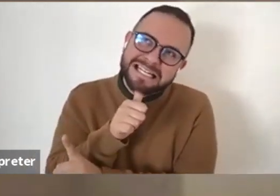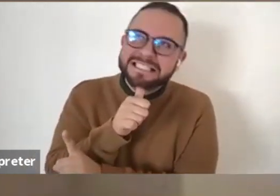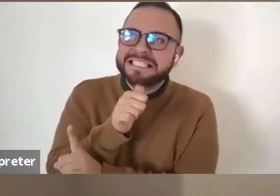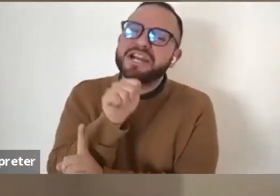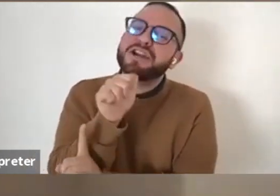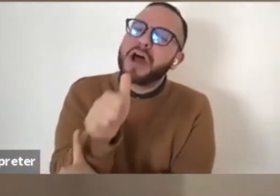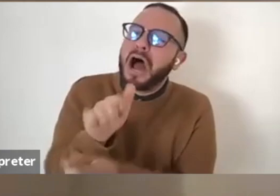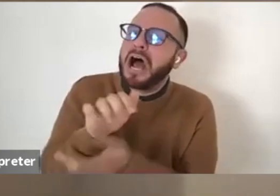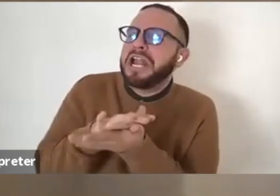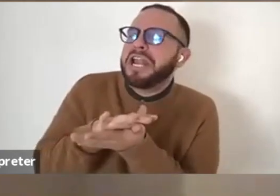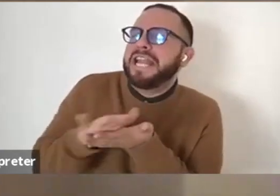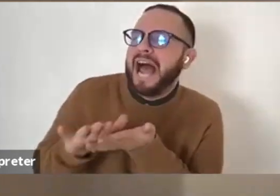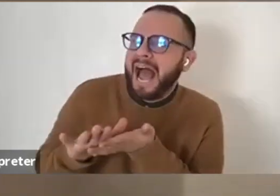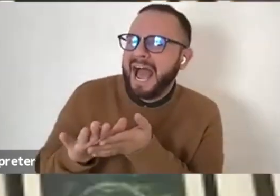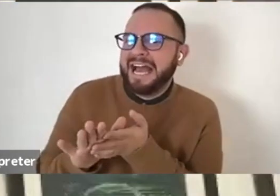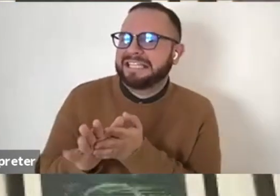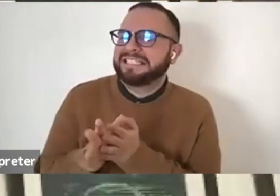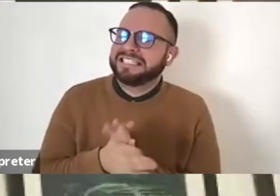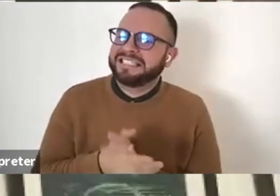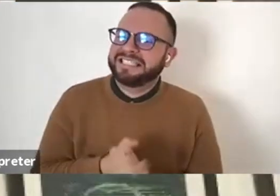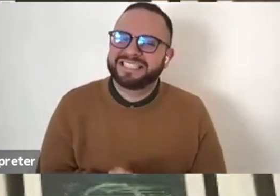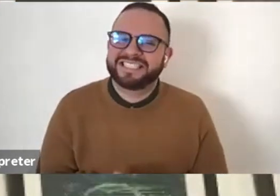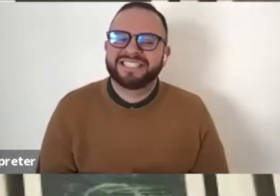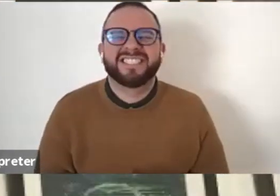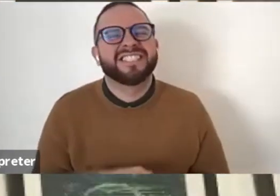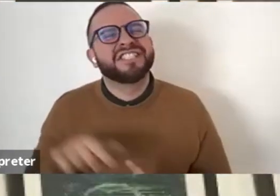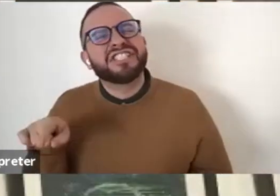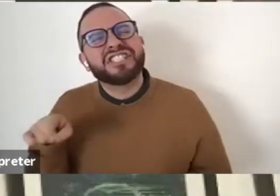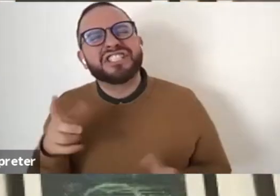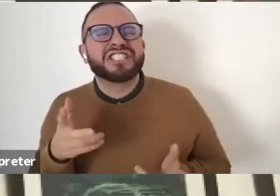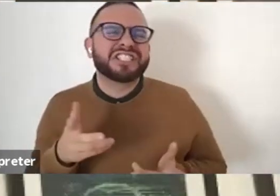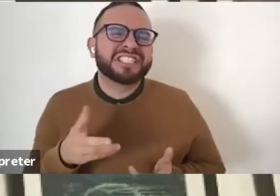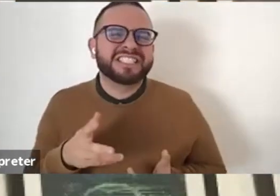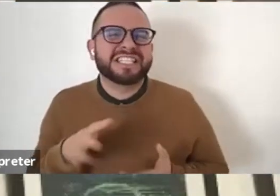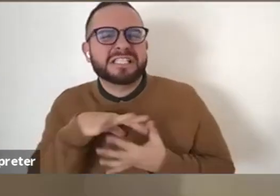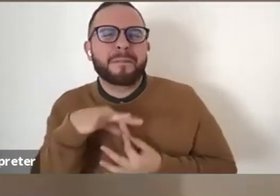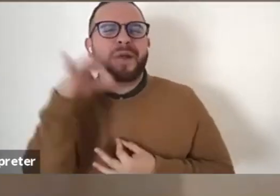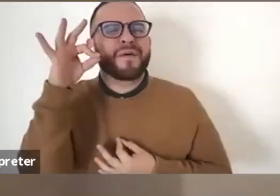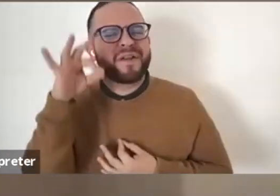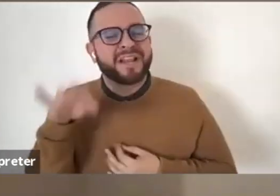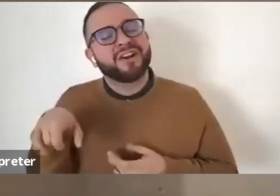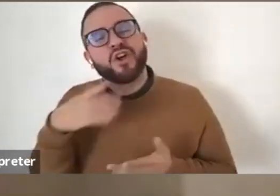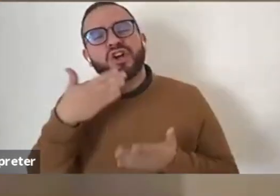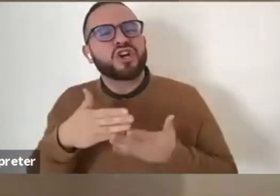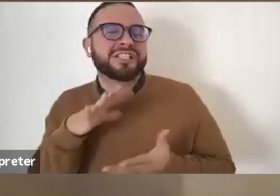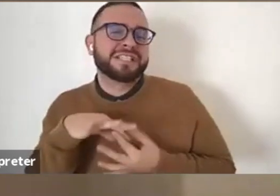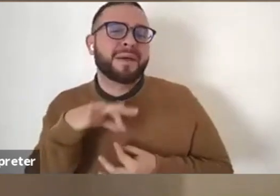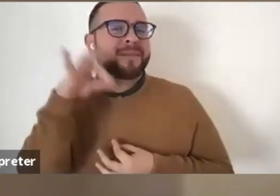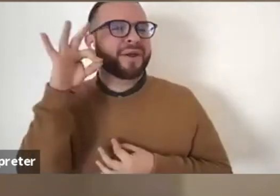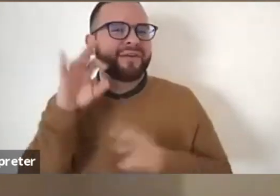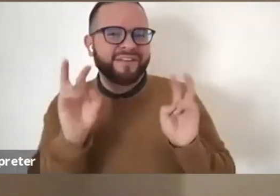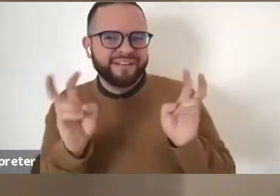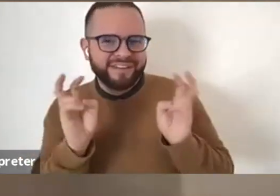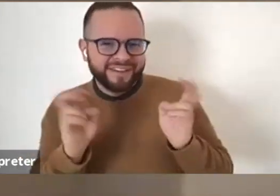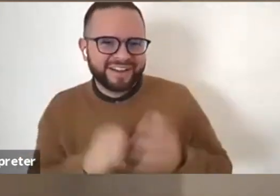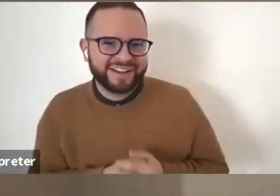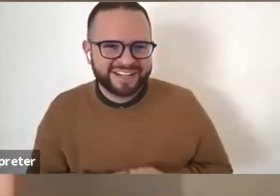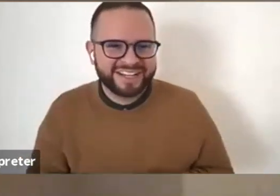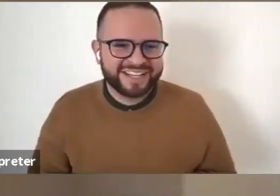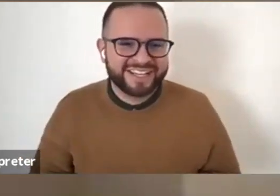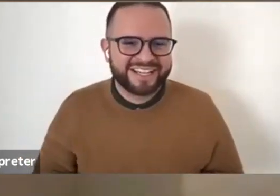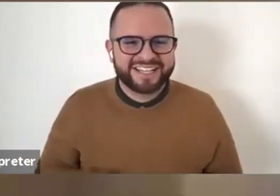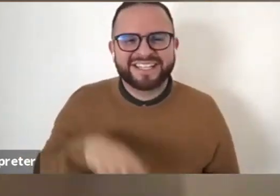like, a She's little. spirited. She has a good spirit. Yeah, she Yeah. has a She's very good. powerful like Malgorzata.